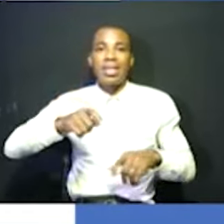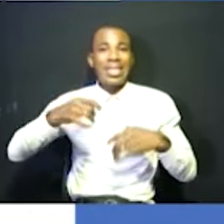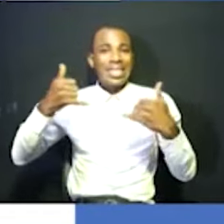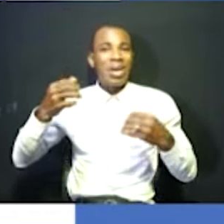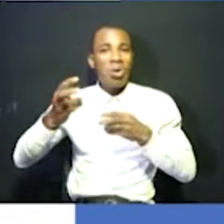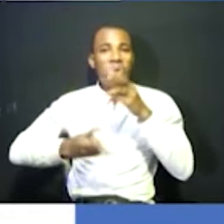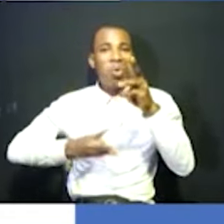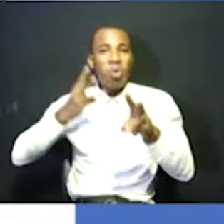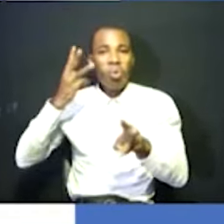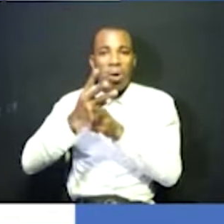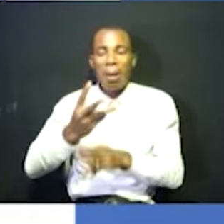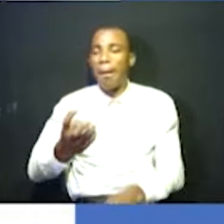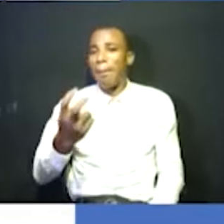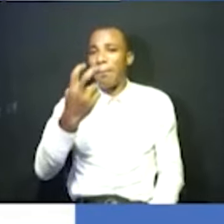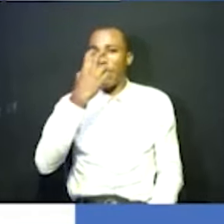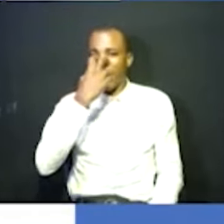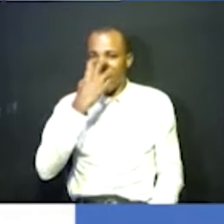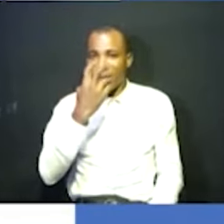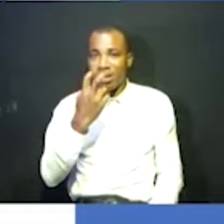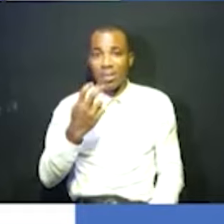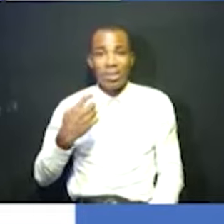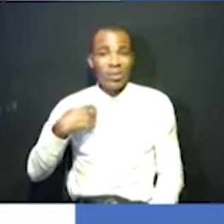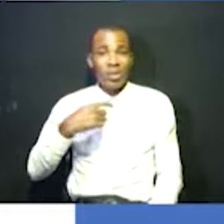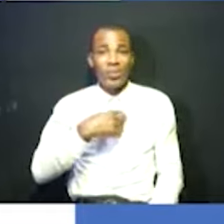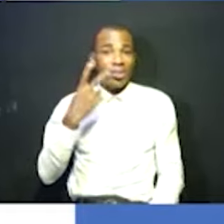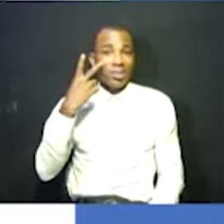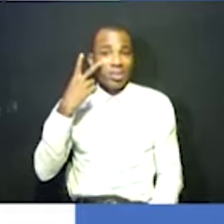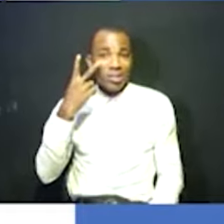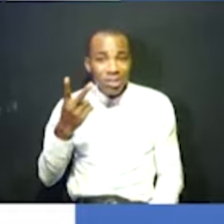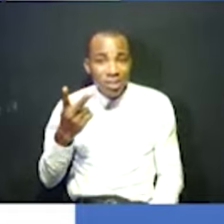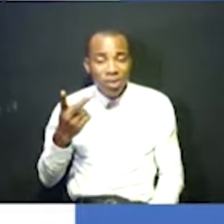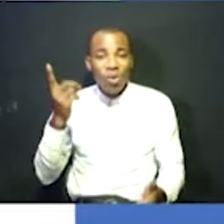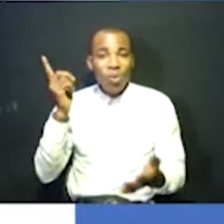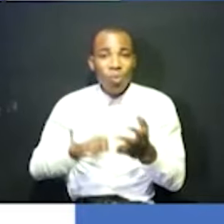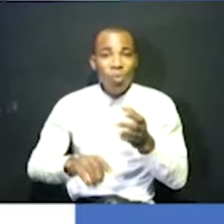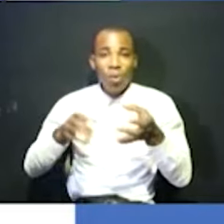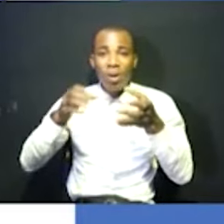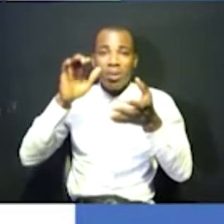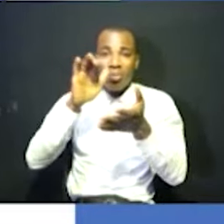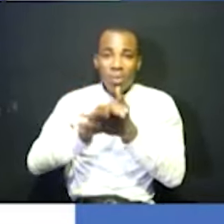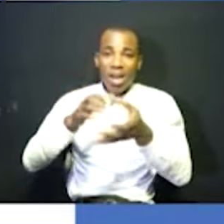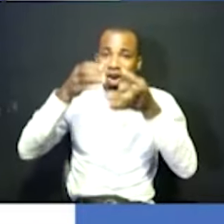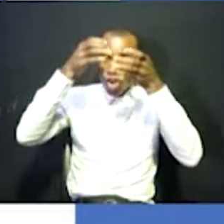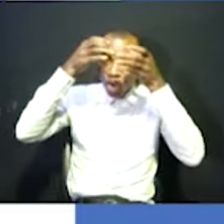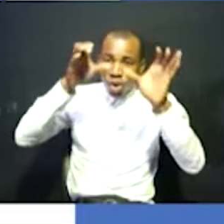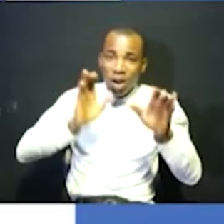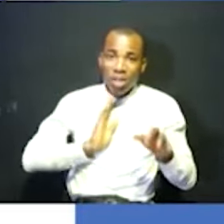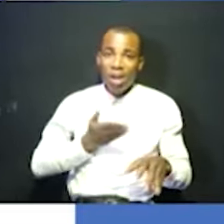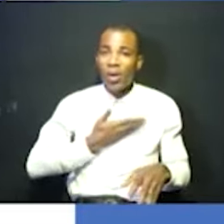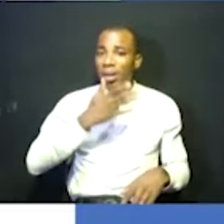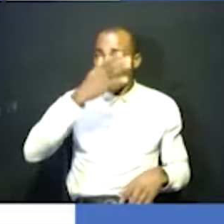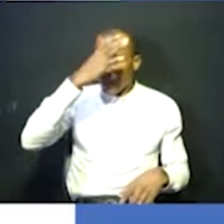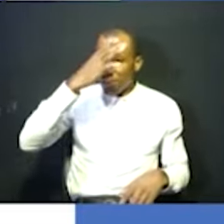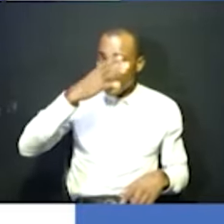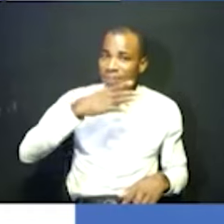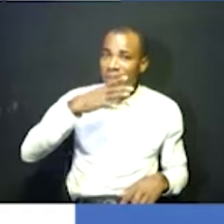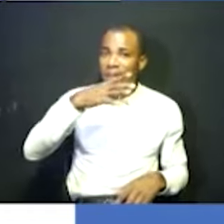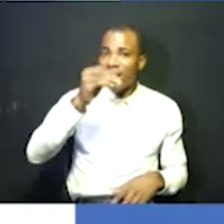blind. We see what marriage has done to our parents and to others.